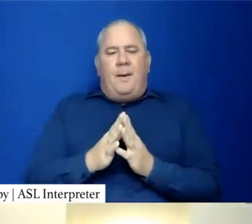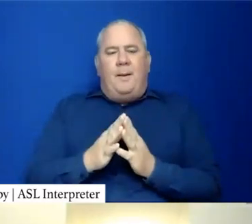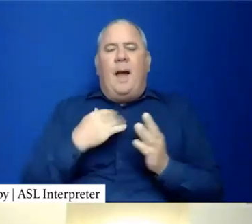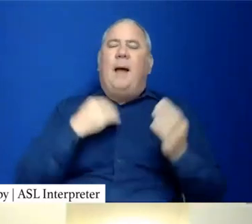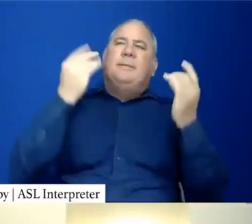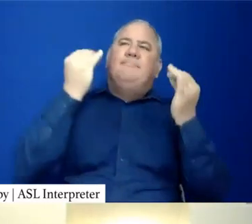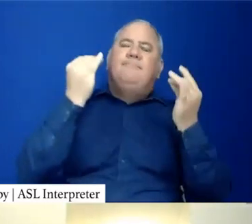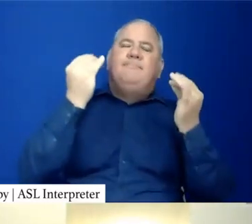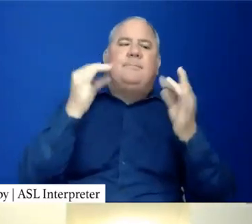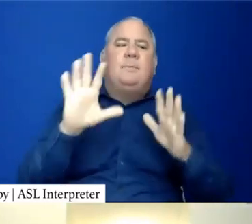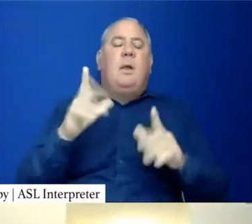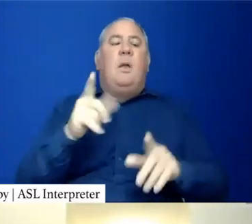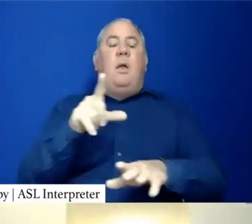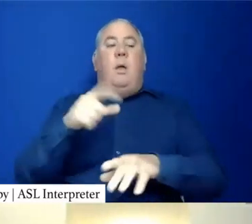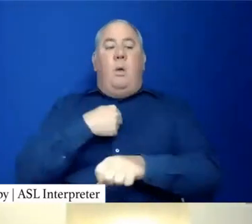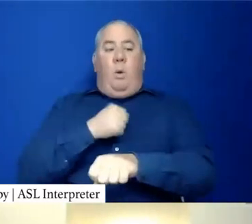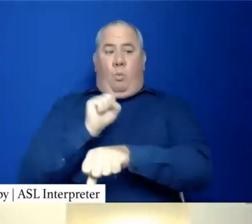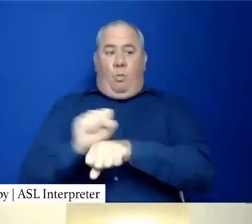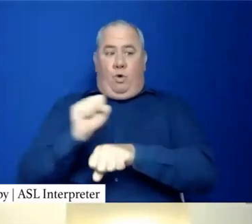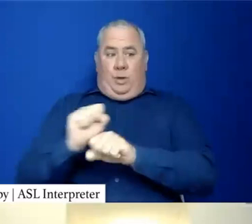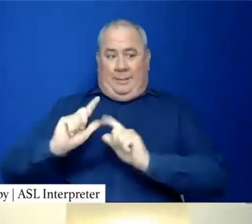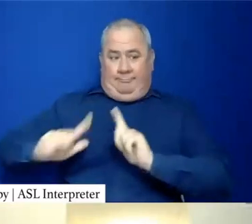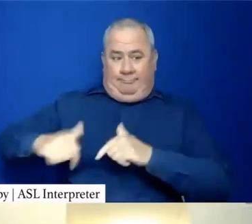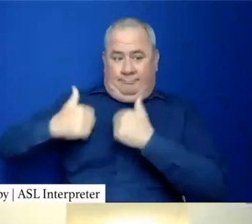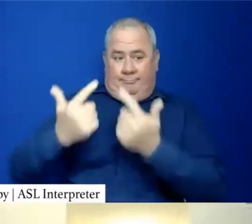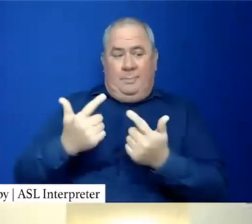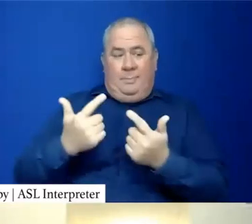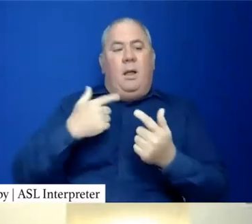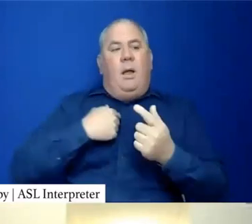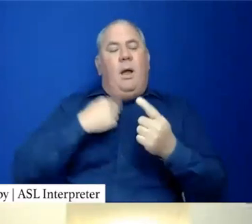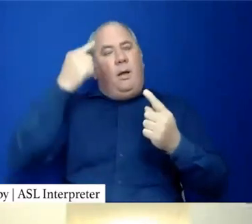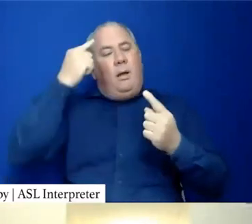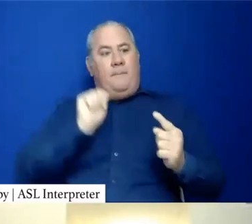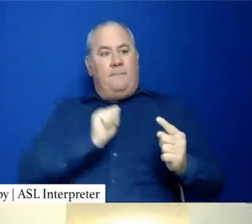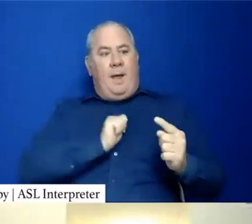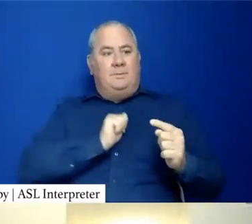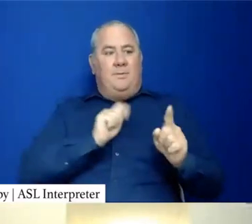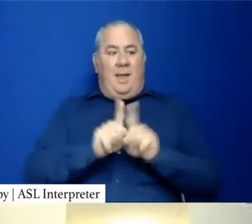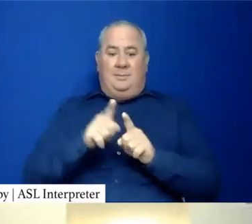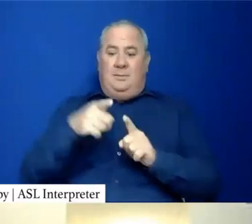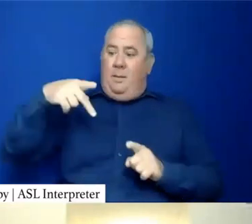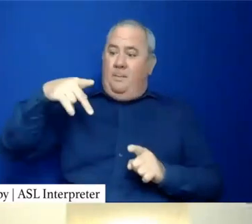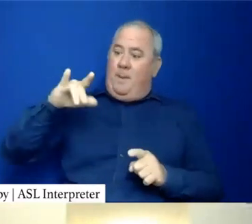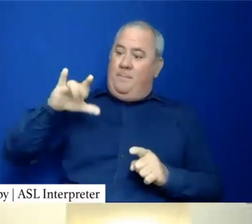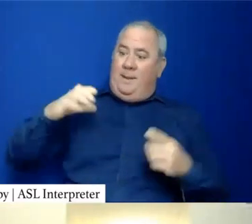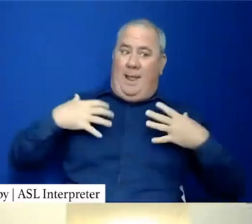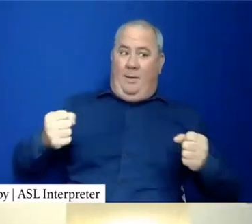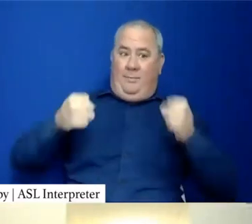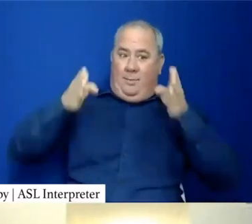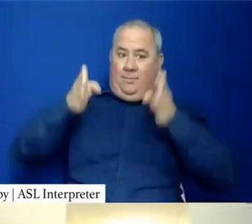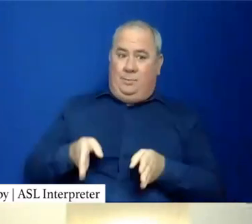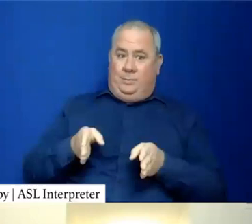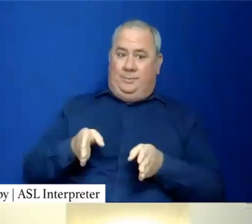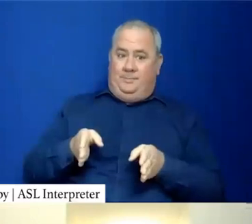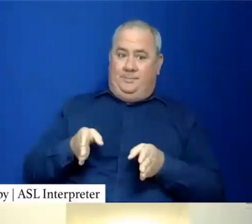working on since I started thinking of myself as a public health person is also recognizing